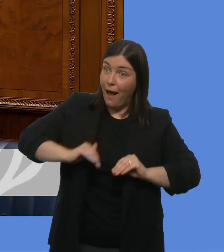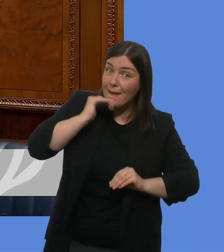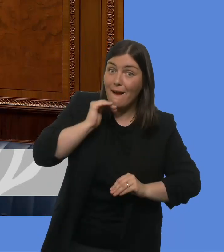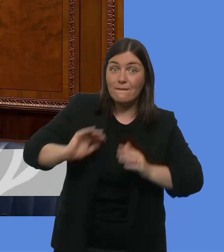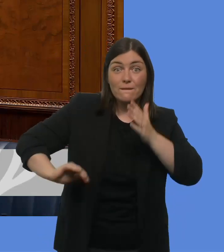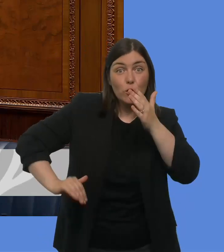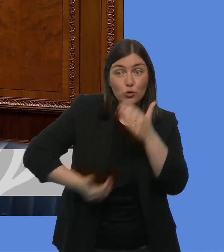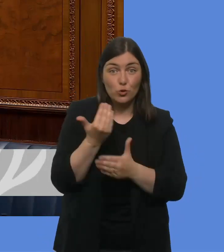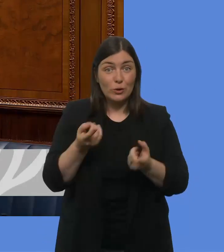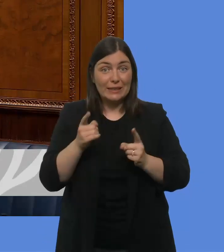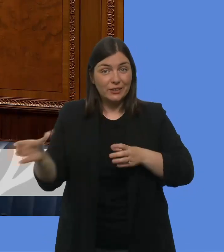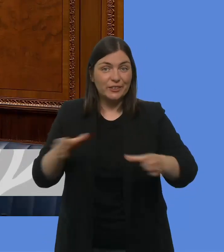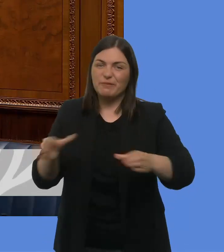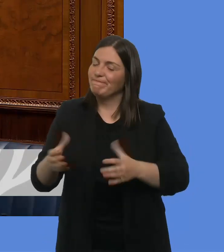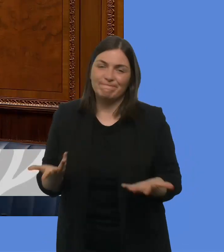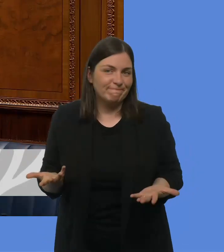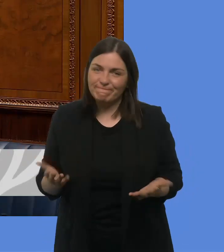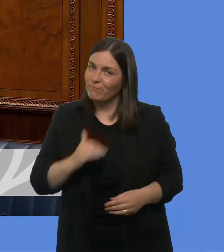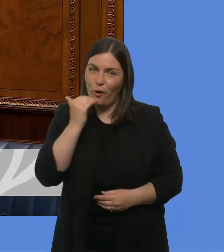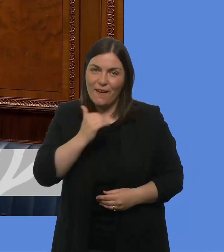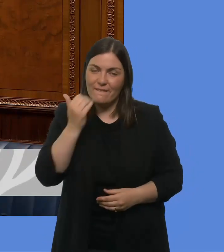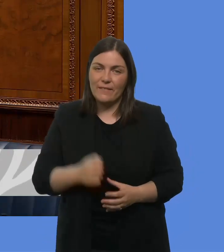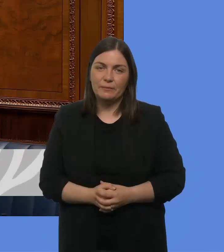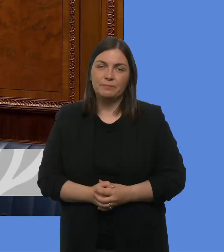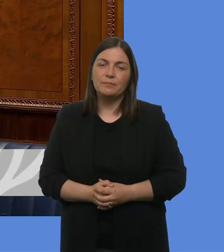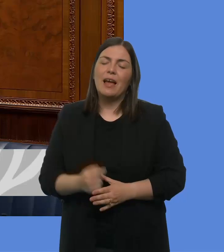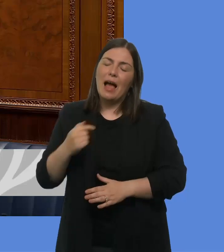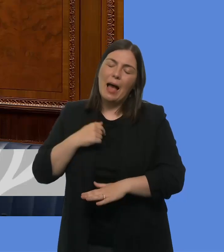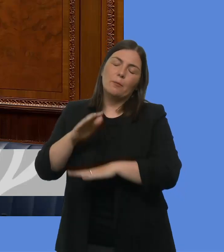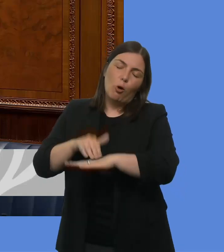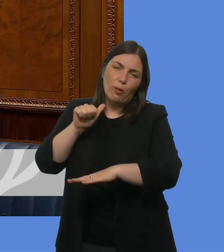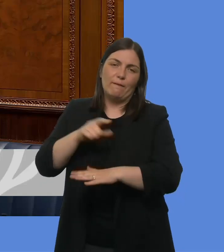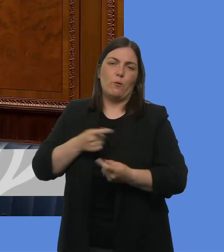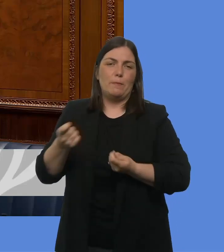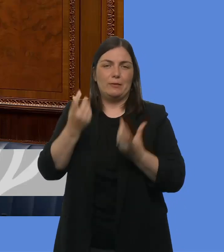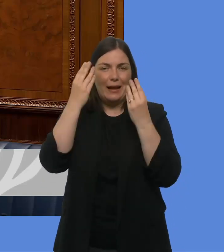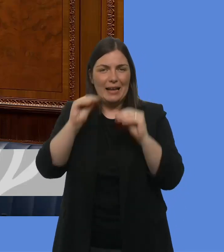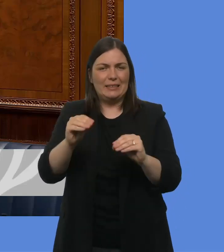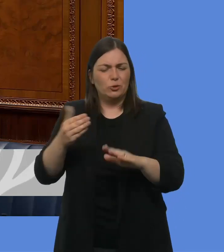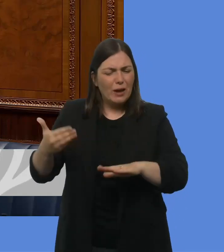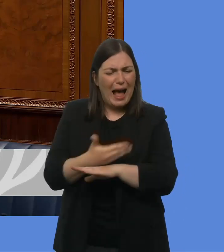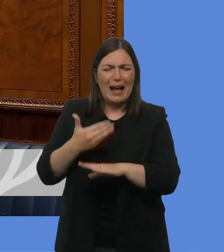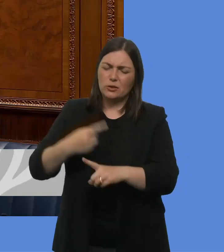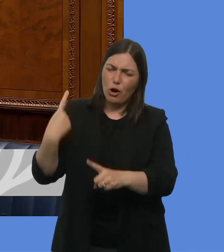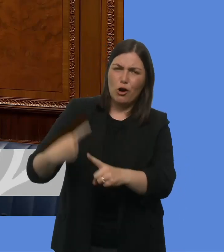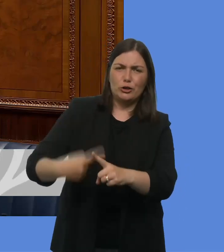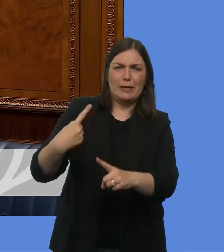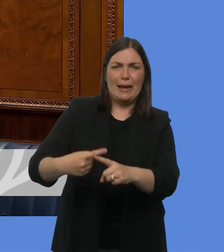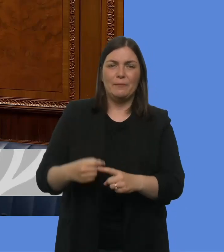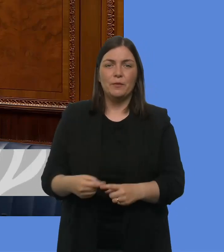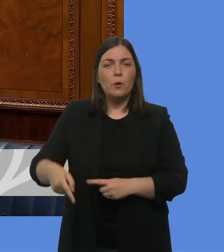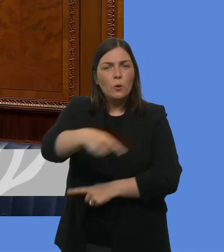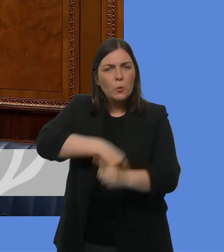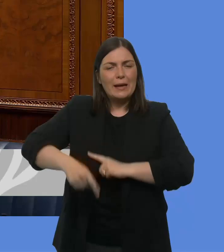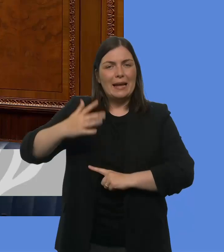Mr Speaker, I am calling today for the Minister of Education to act urgently. We need a comprehensive plan that guarantees every